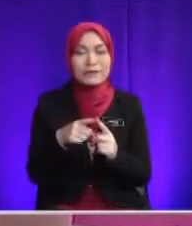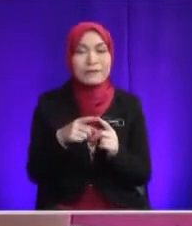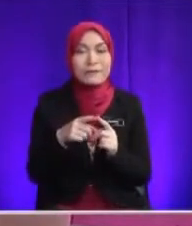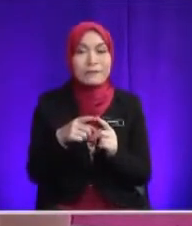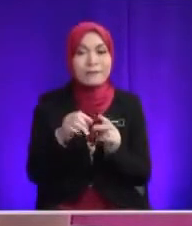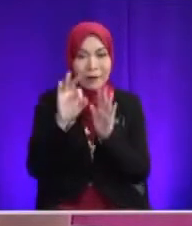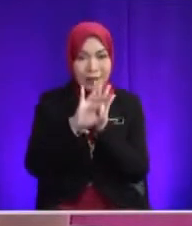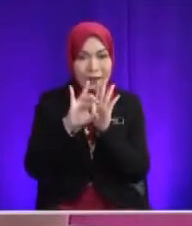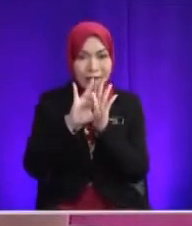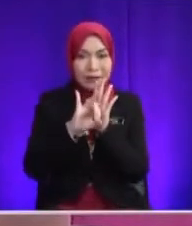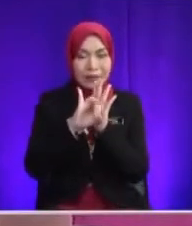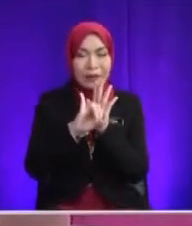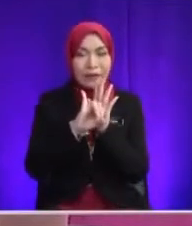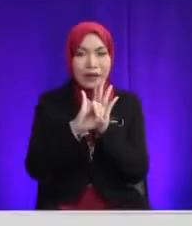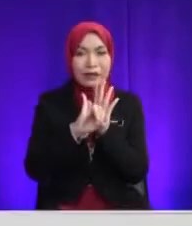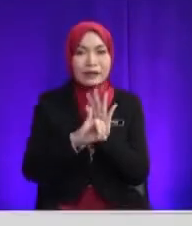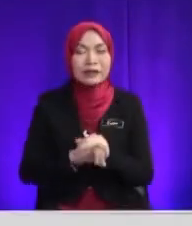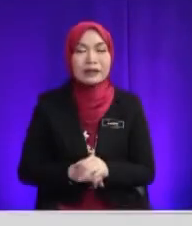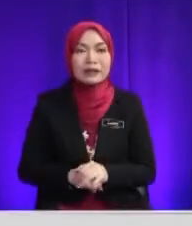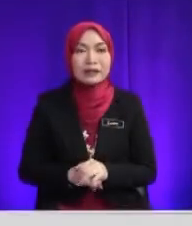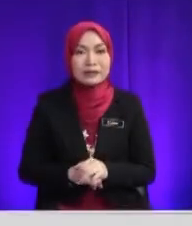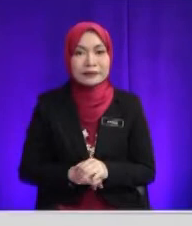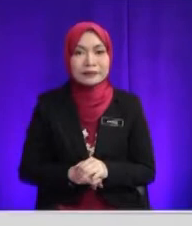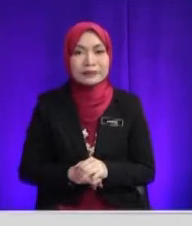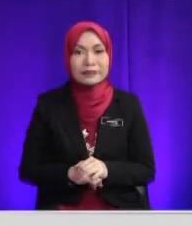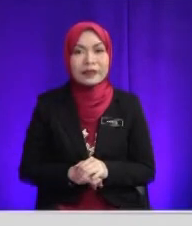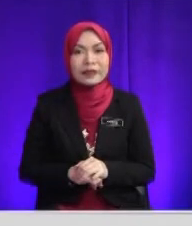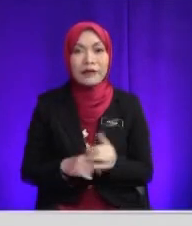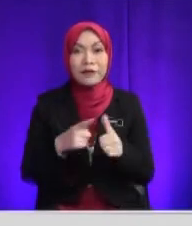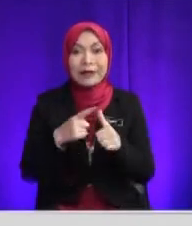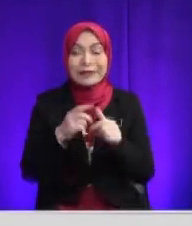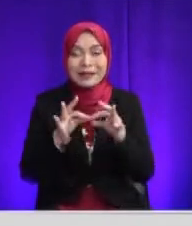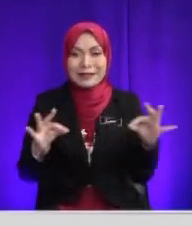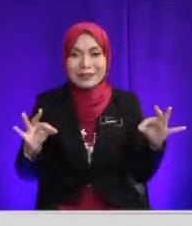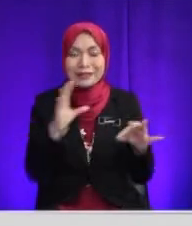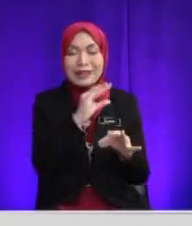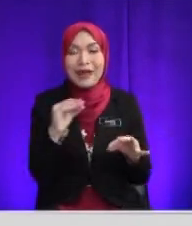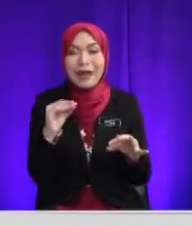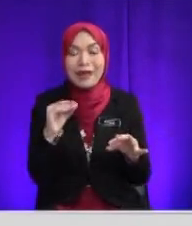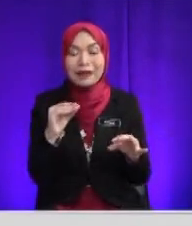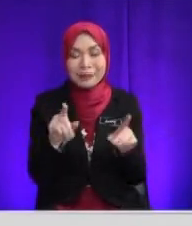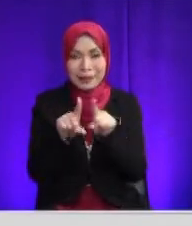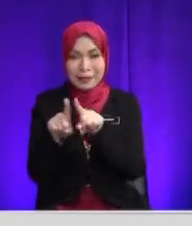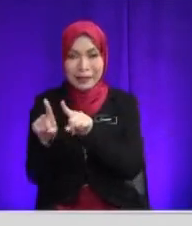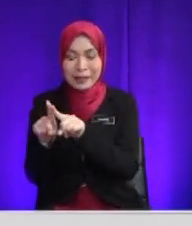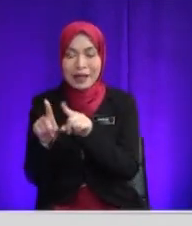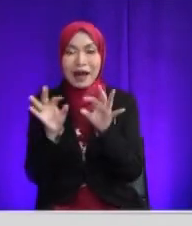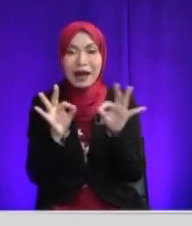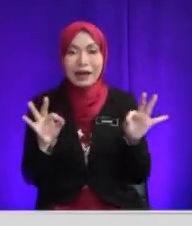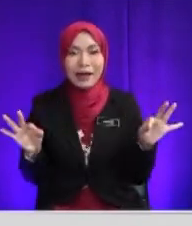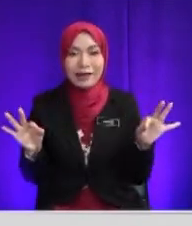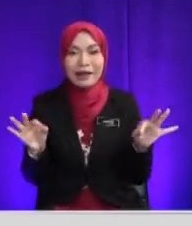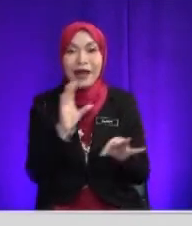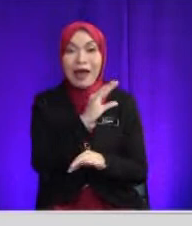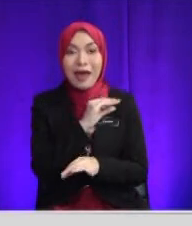pair of sentences here. So they're going to read the first sentence and then find the similar keywords to the first sentence. Okay. And then they're going to use